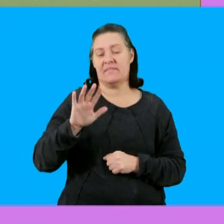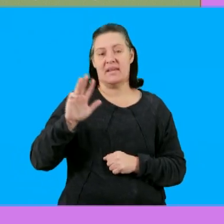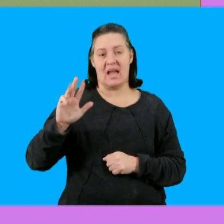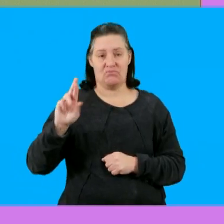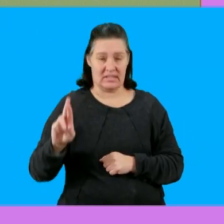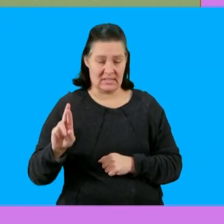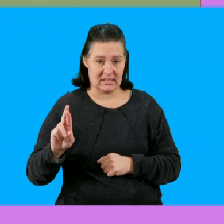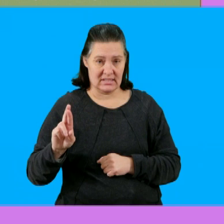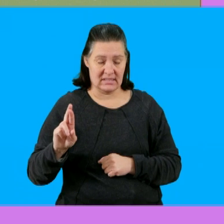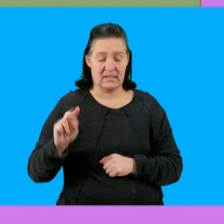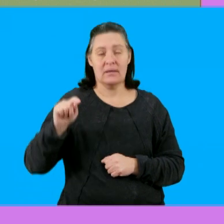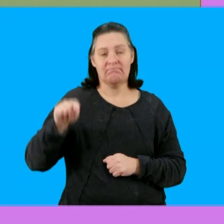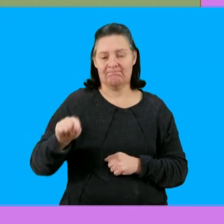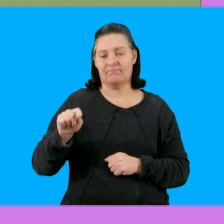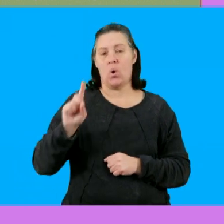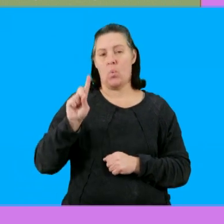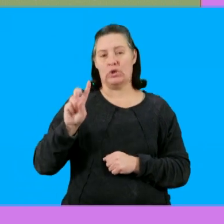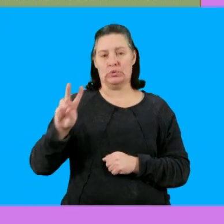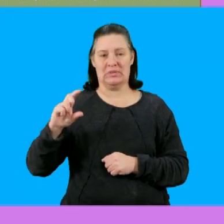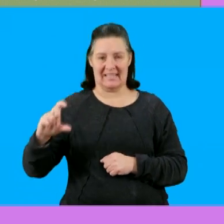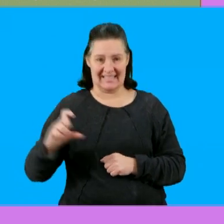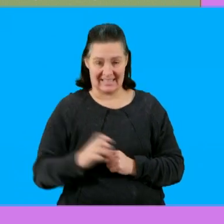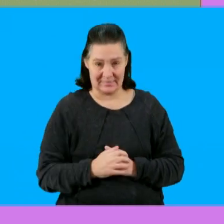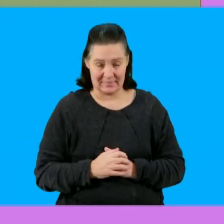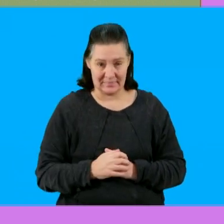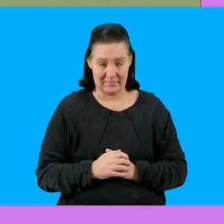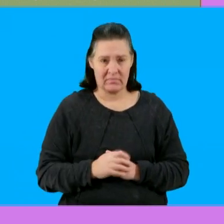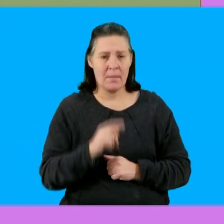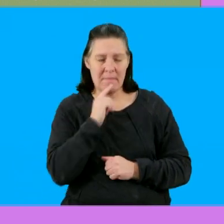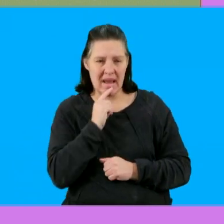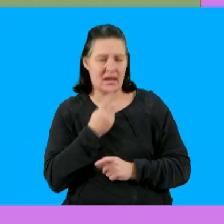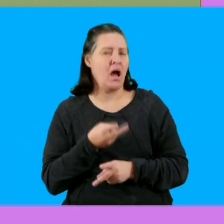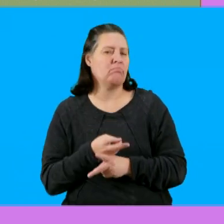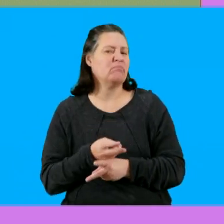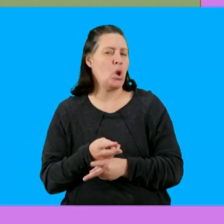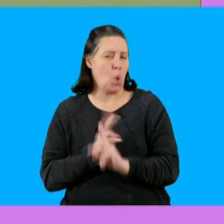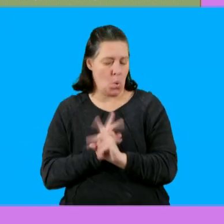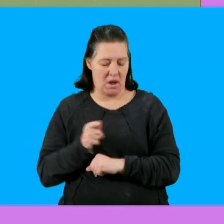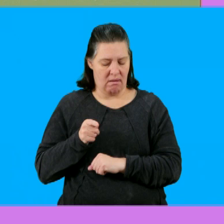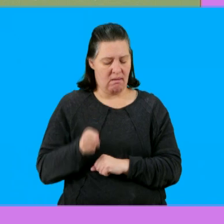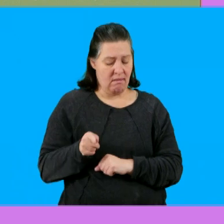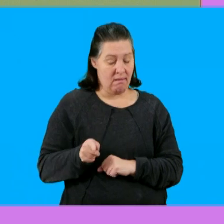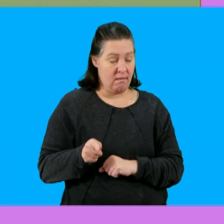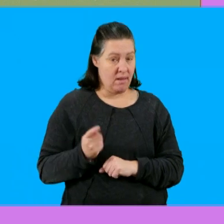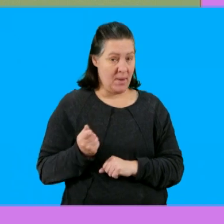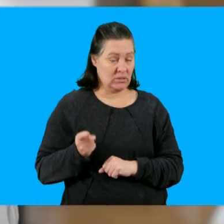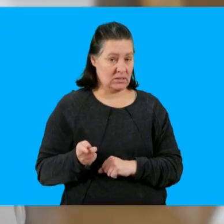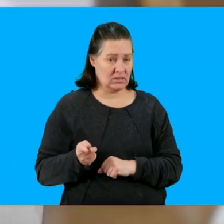6,159 Rand and 12 cents. Okay, so this becomes the loan amount. So now we need to